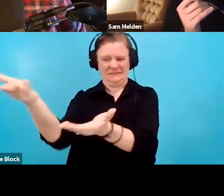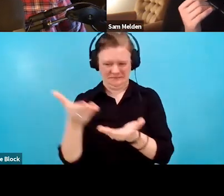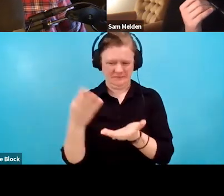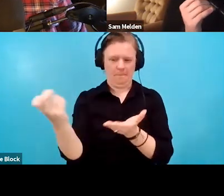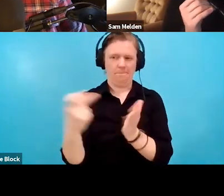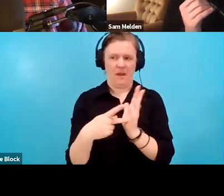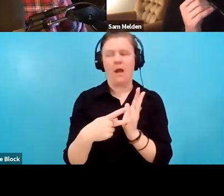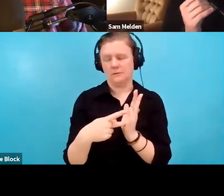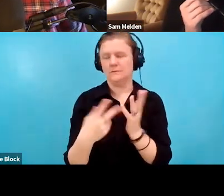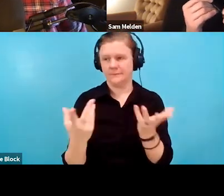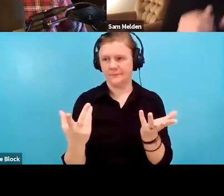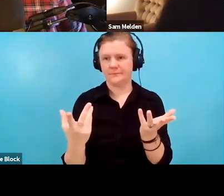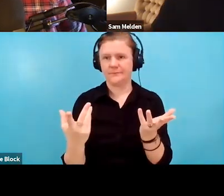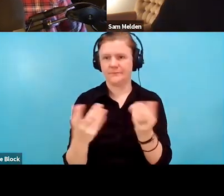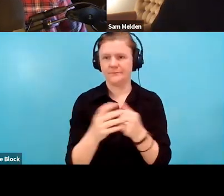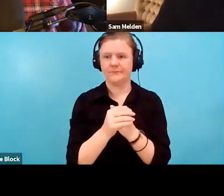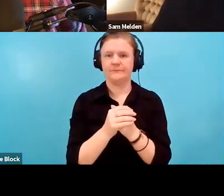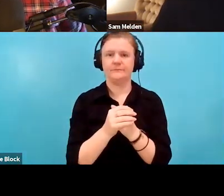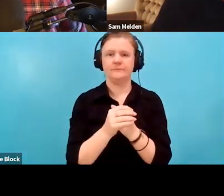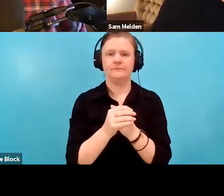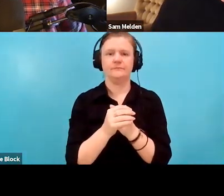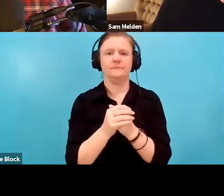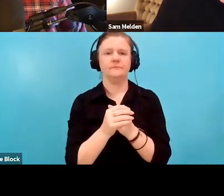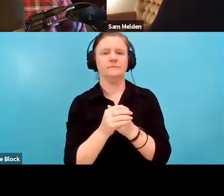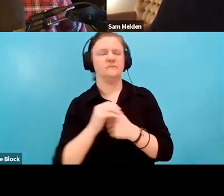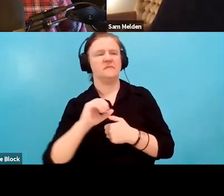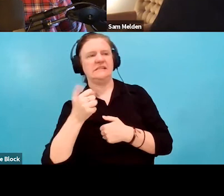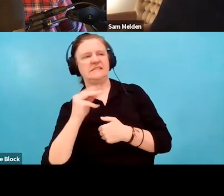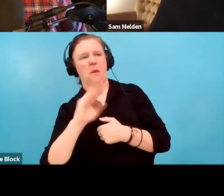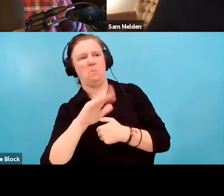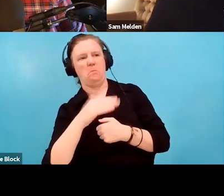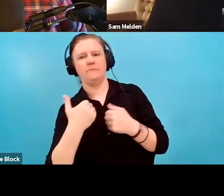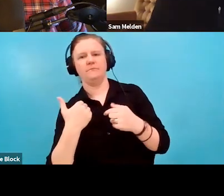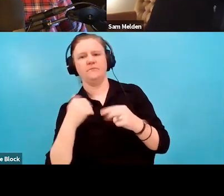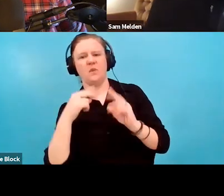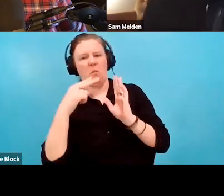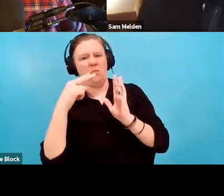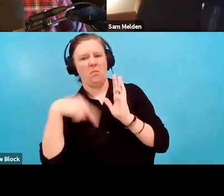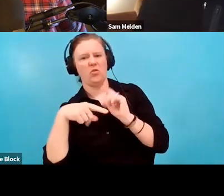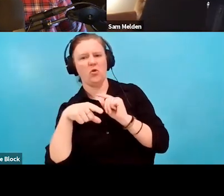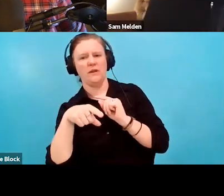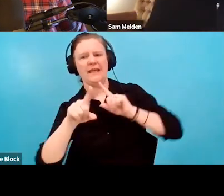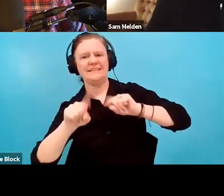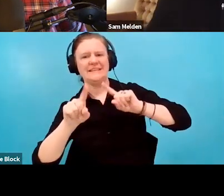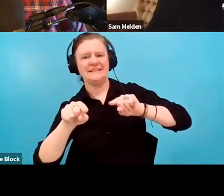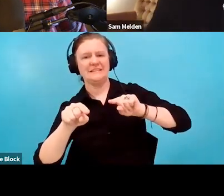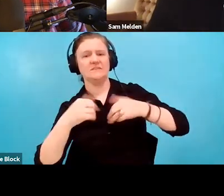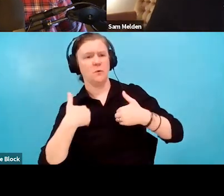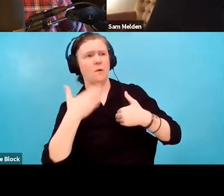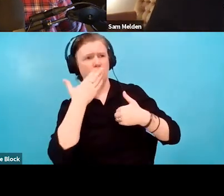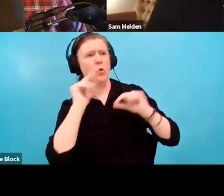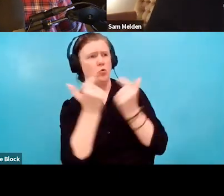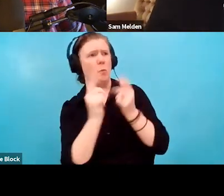as text. So I just want to chime in here really quickly. You know, I'm looking at the attendees, and we have a good group of